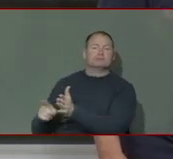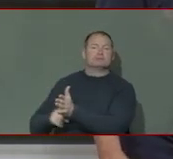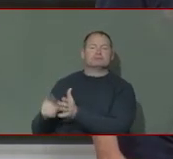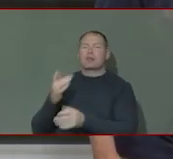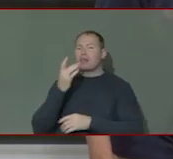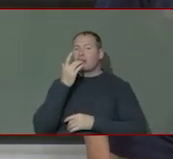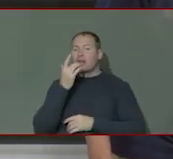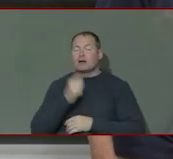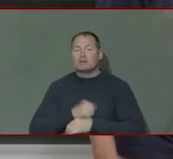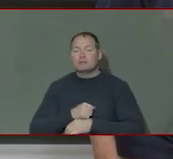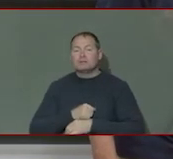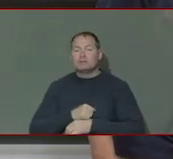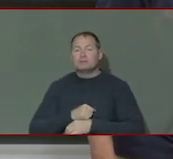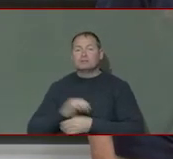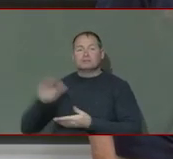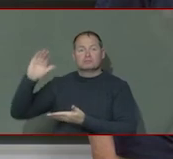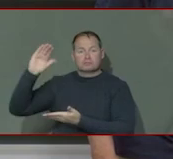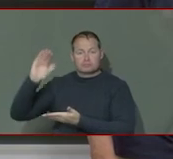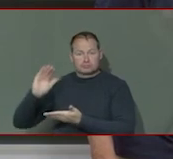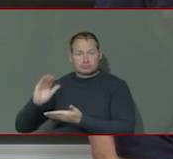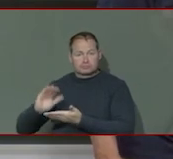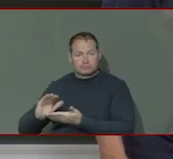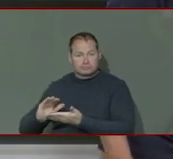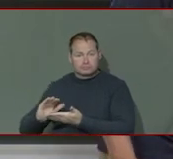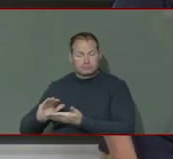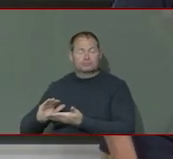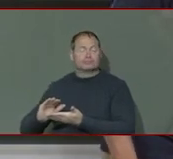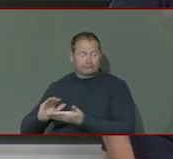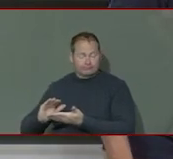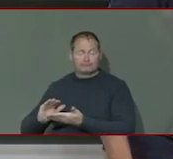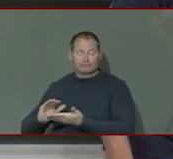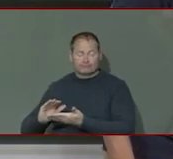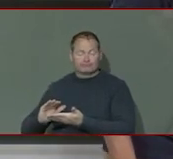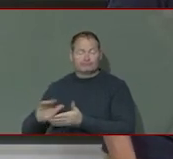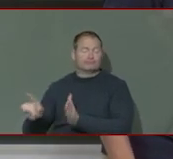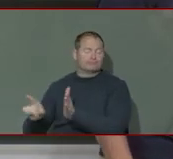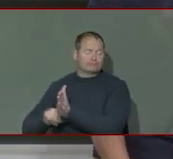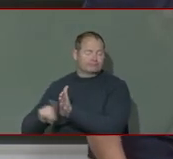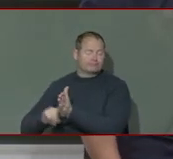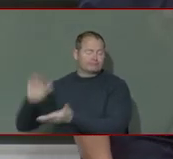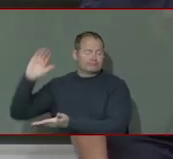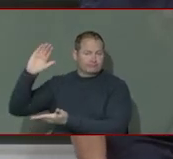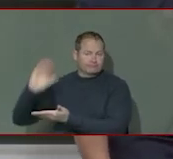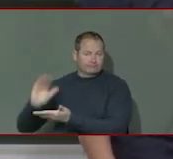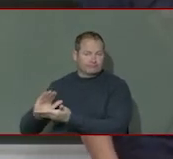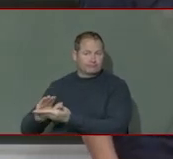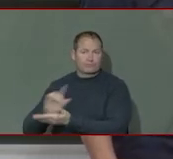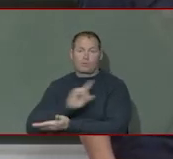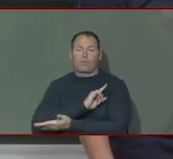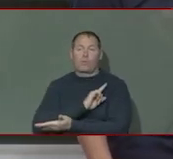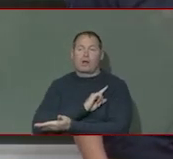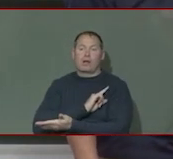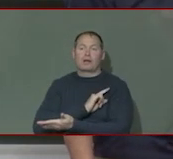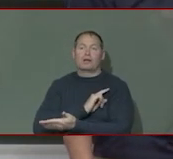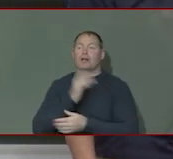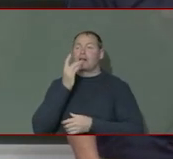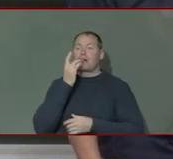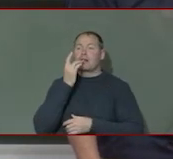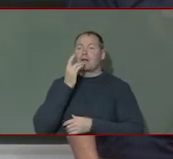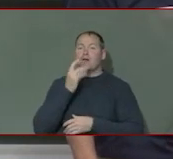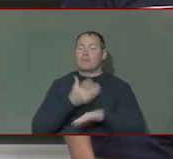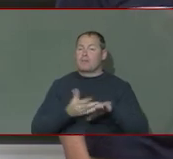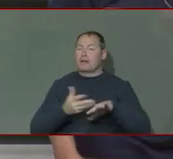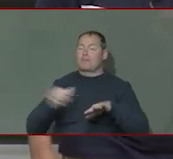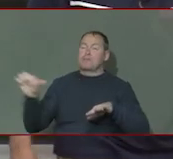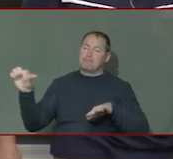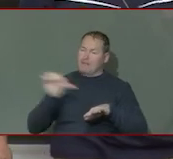it not become less? It will become less there in the urine because the salts are rather back in the blood.